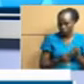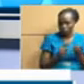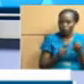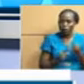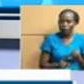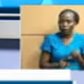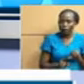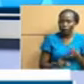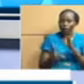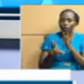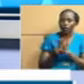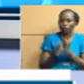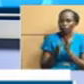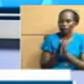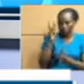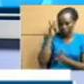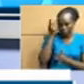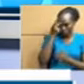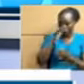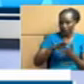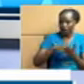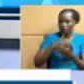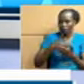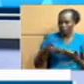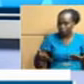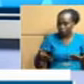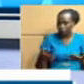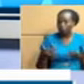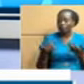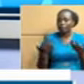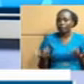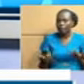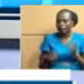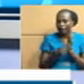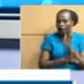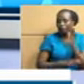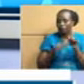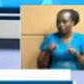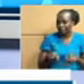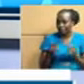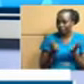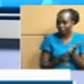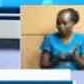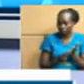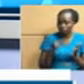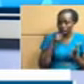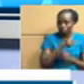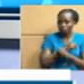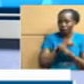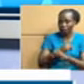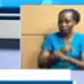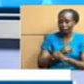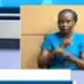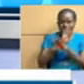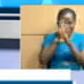and policy framework. Now, where in a country like Uganda, where social protection is not clearly